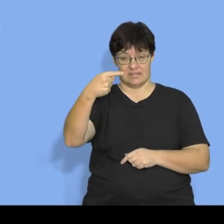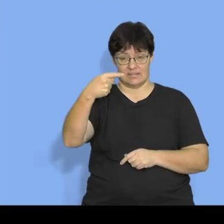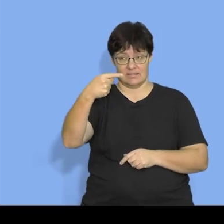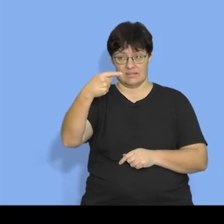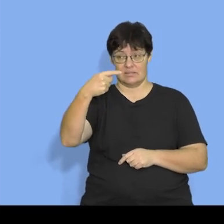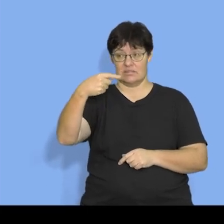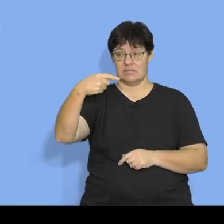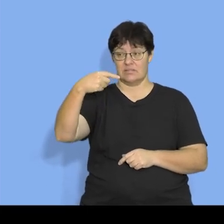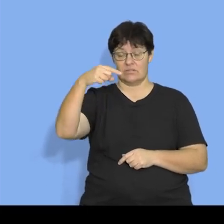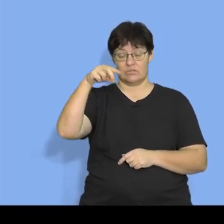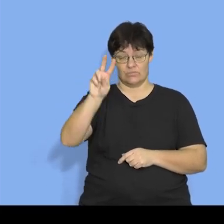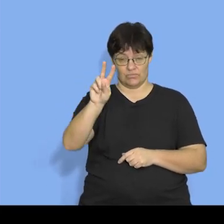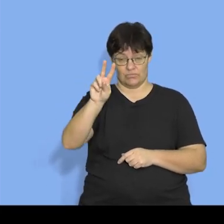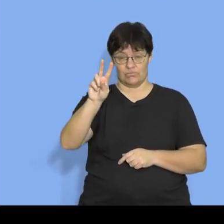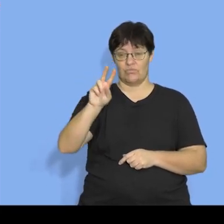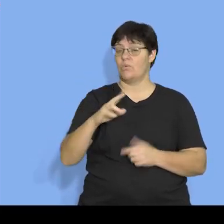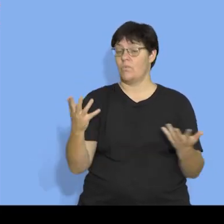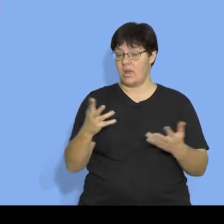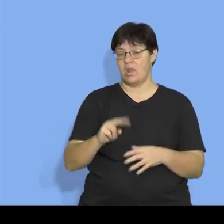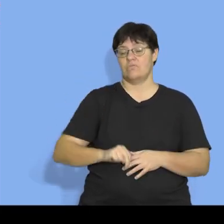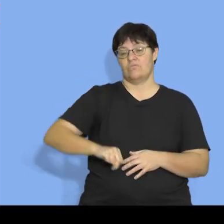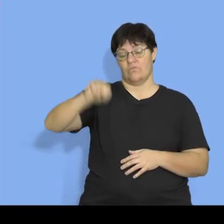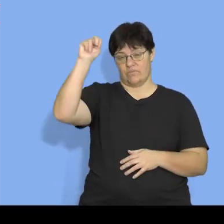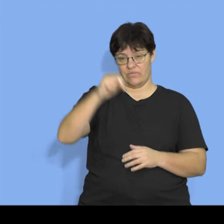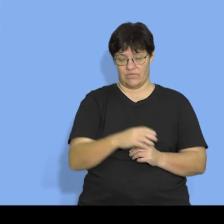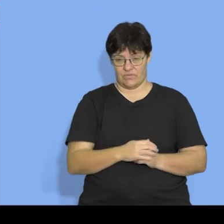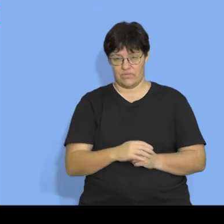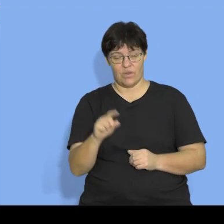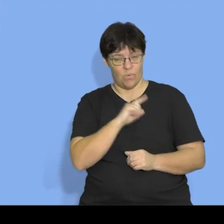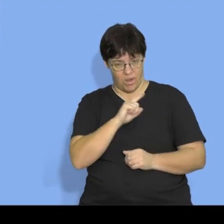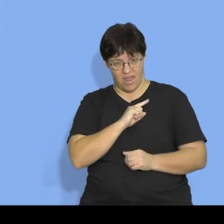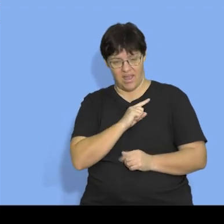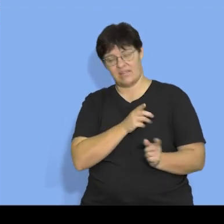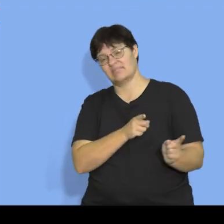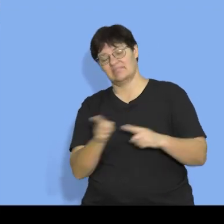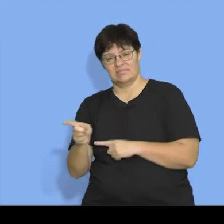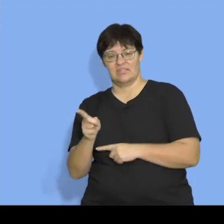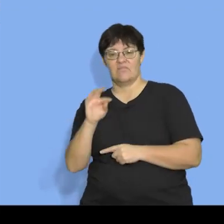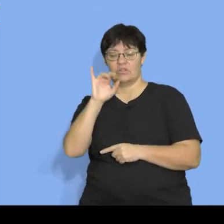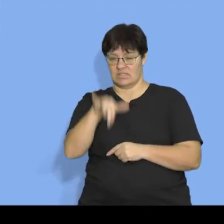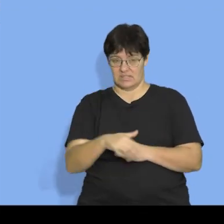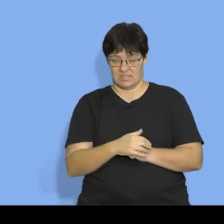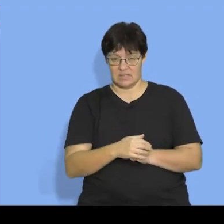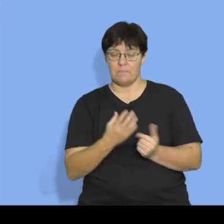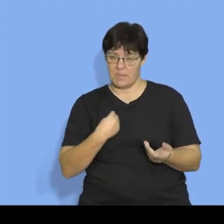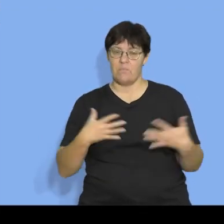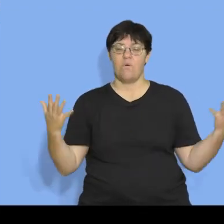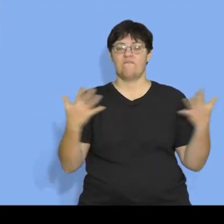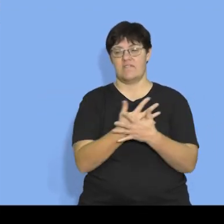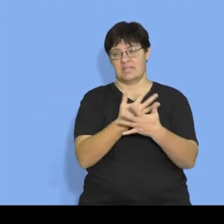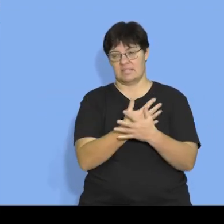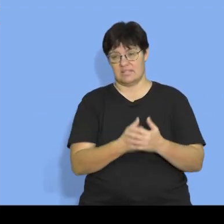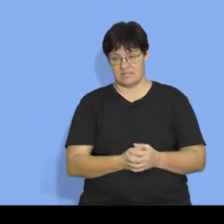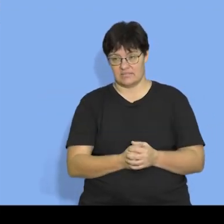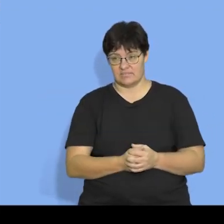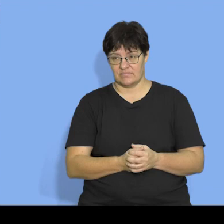second squared north, because that was the direction of her velocity and she was getting faster.